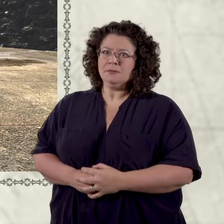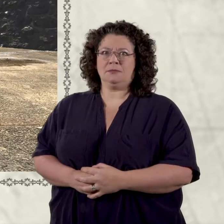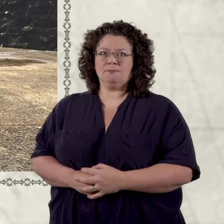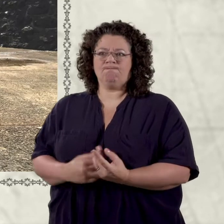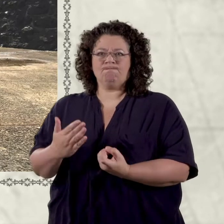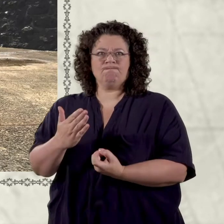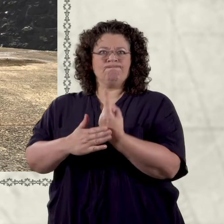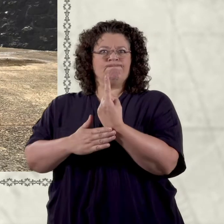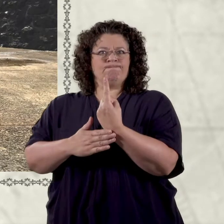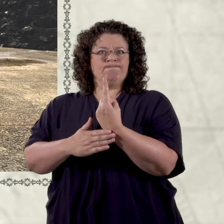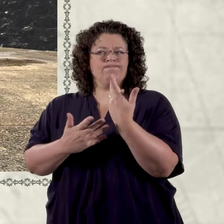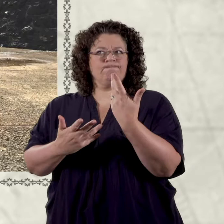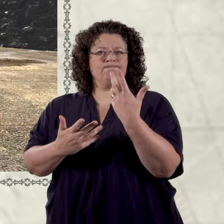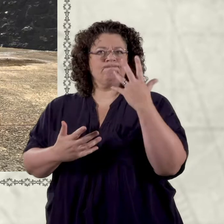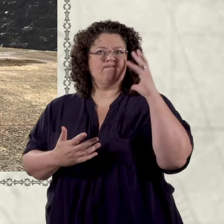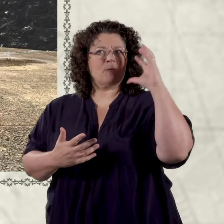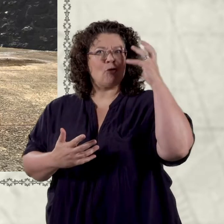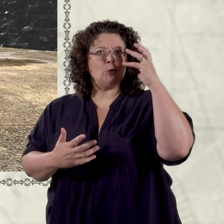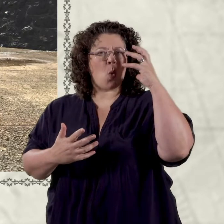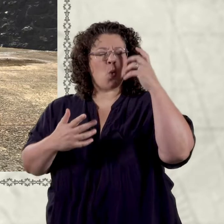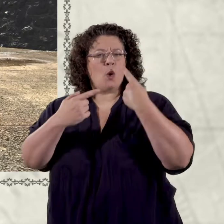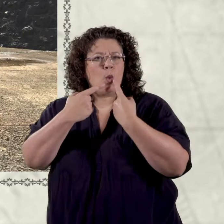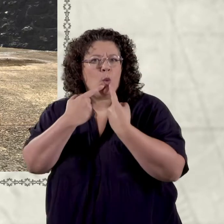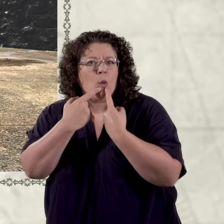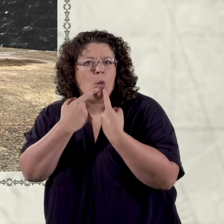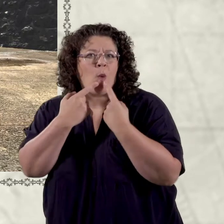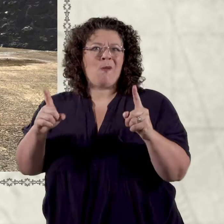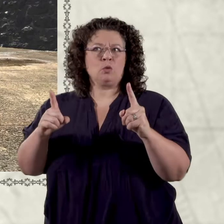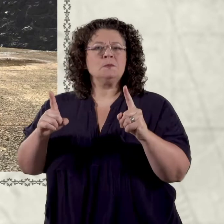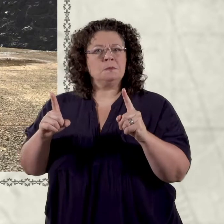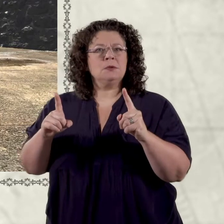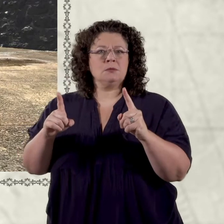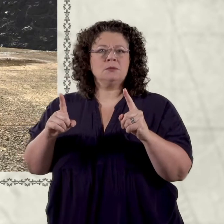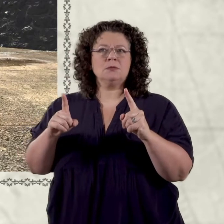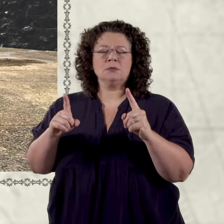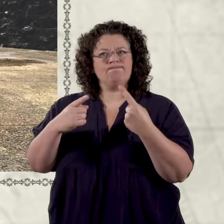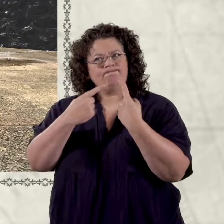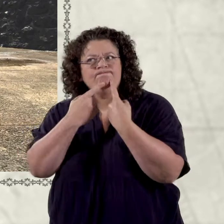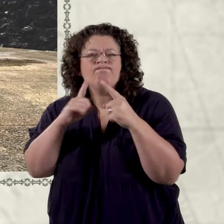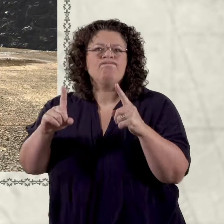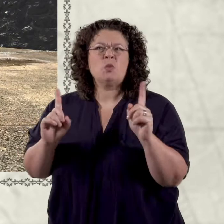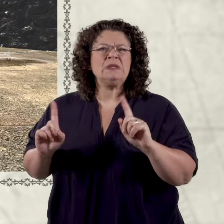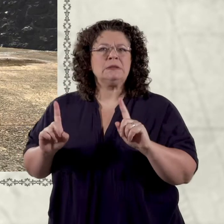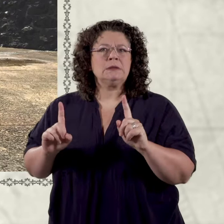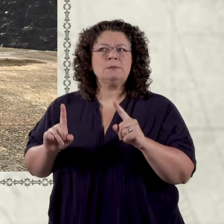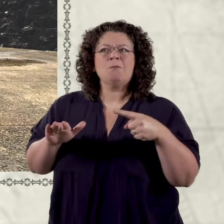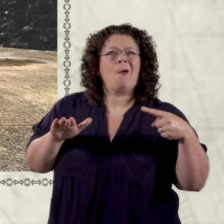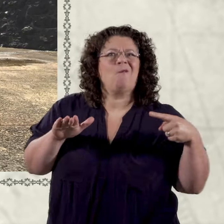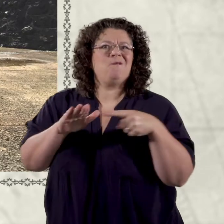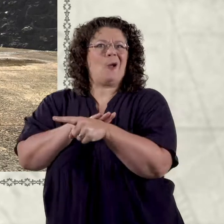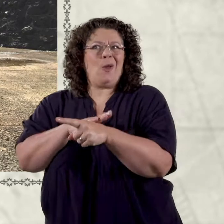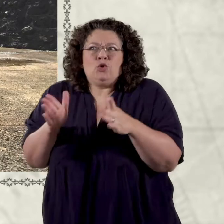When there came an announcement on the radio, there was an evacuation order and everybody had to go